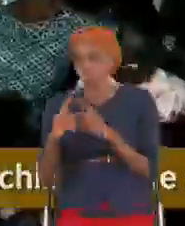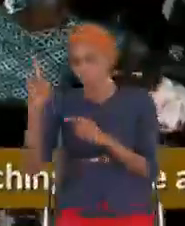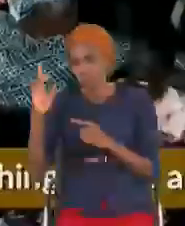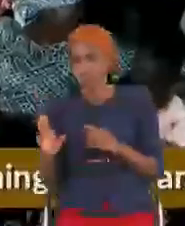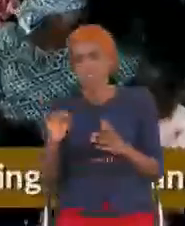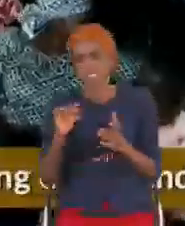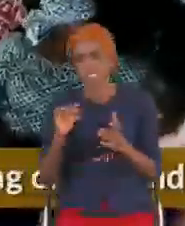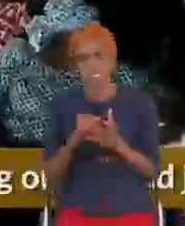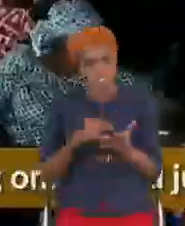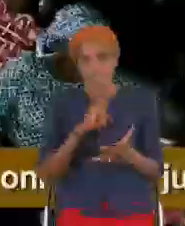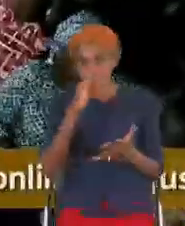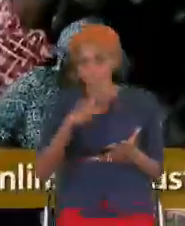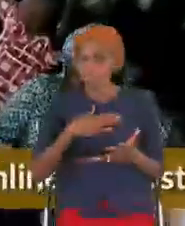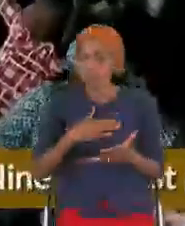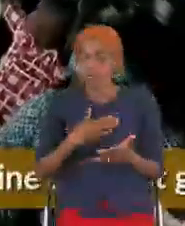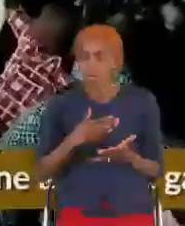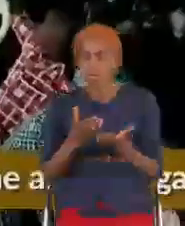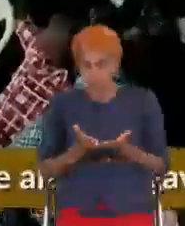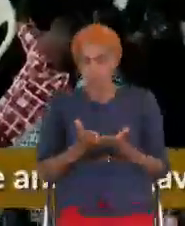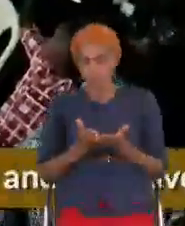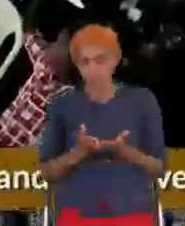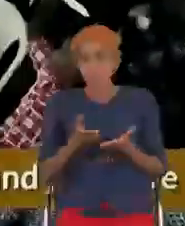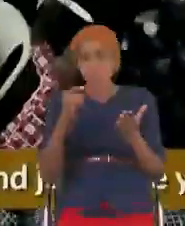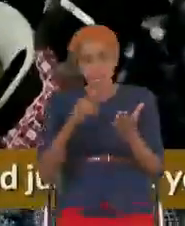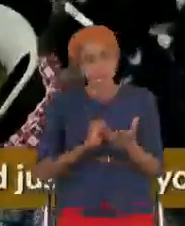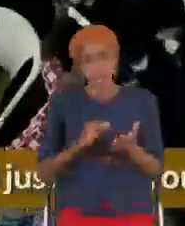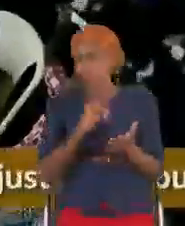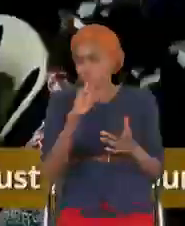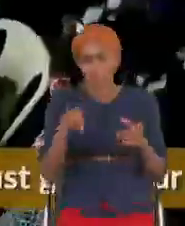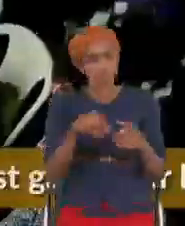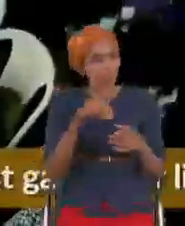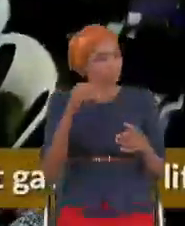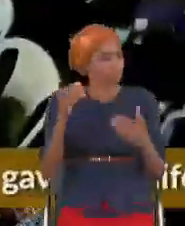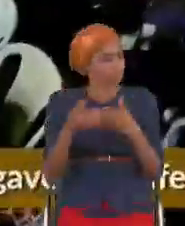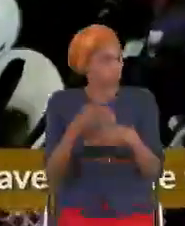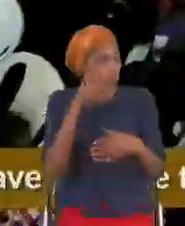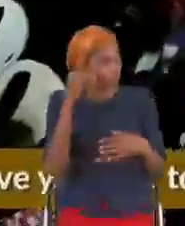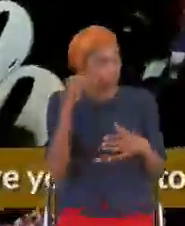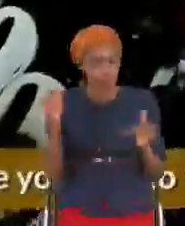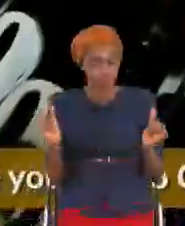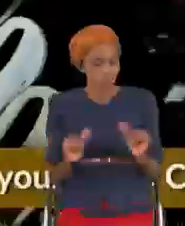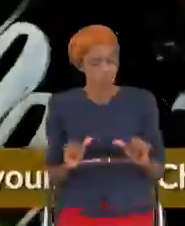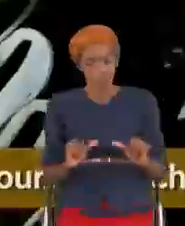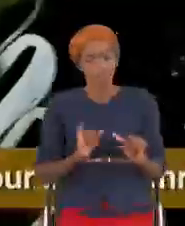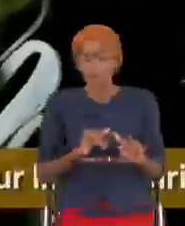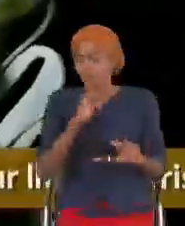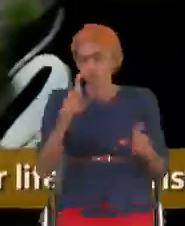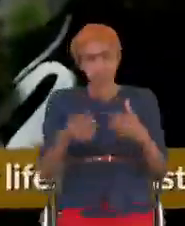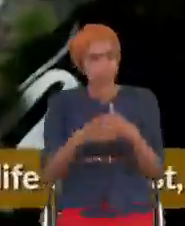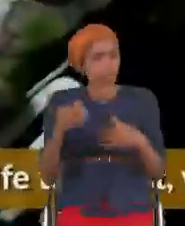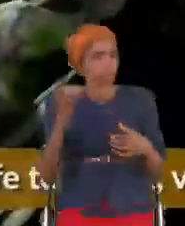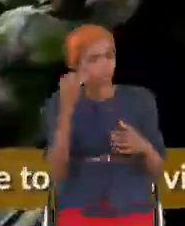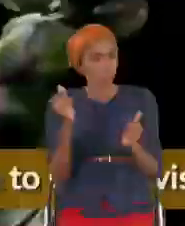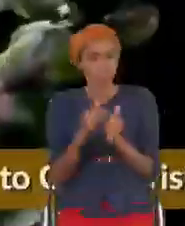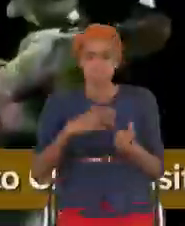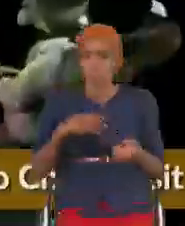this is my request? I will not go back the same. I will not go back with my mountain. I will